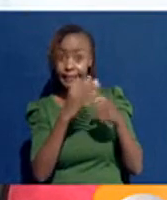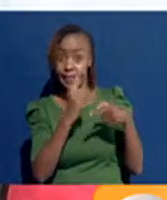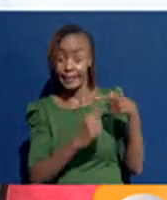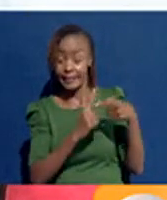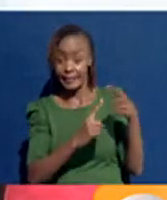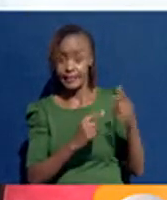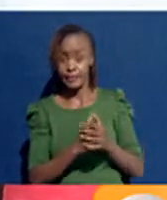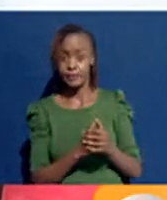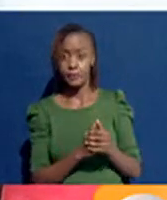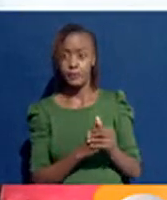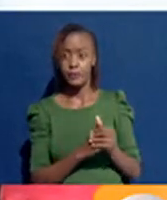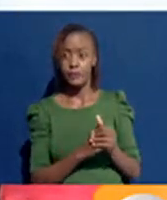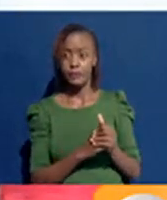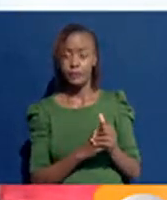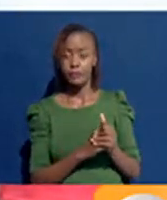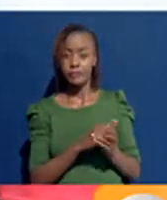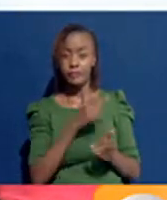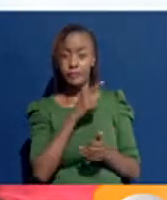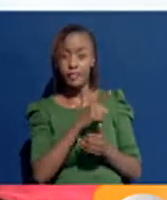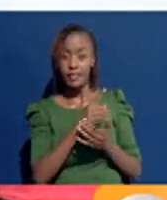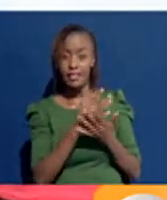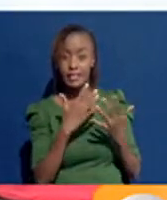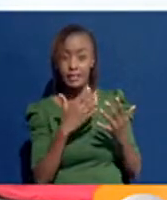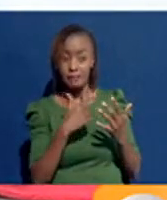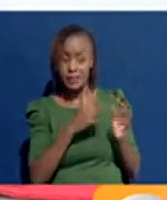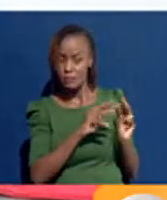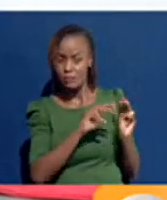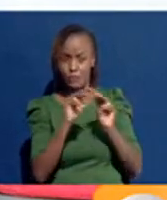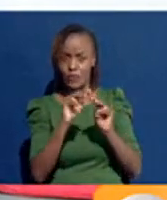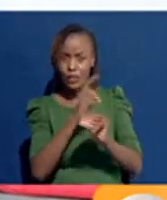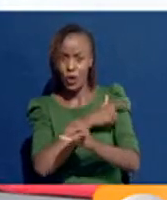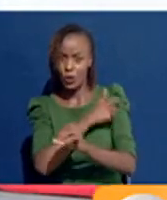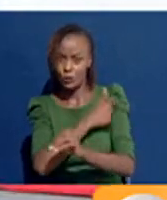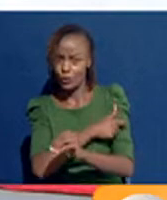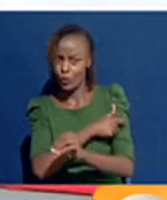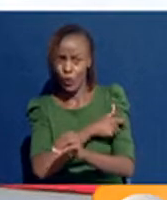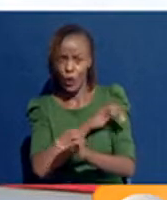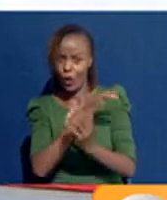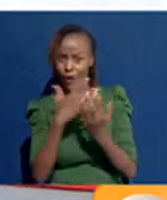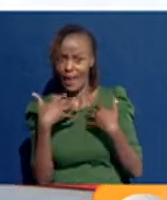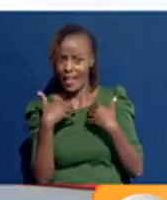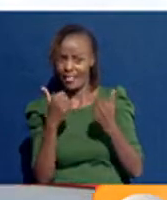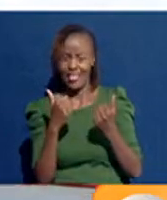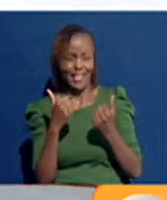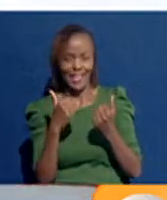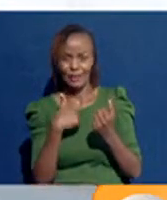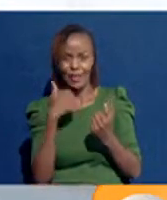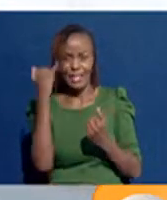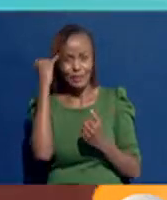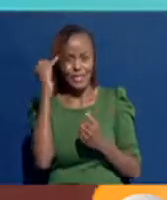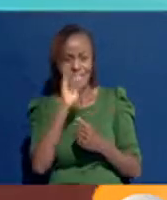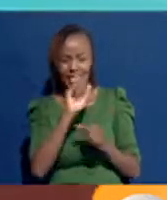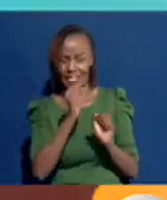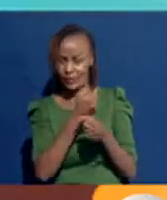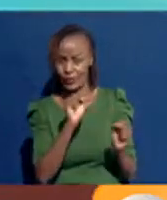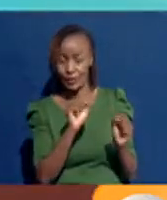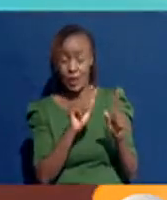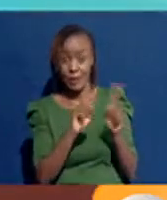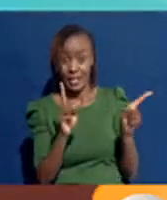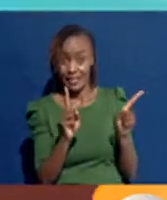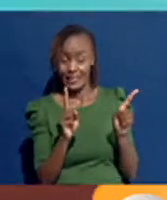energy sector, it was something which I never imagined. I thought probably I would be retiring when I was in the energy sector.